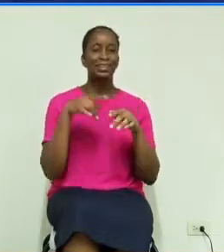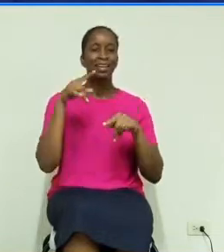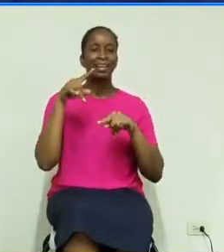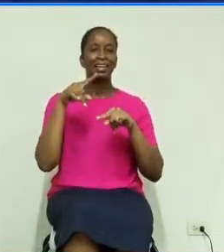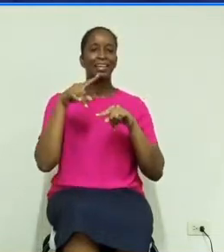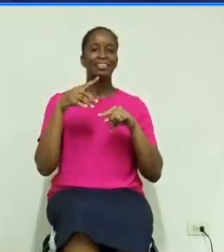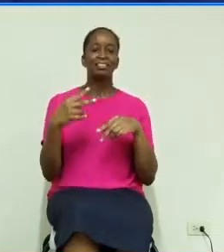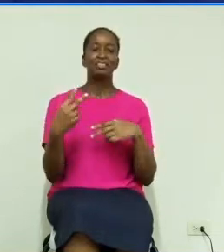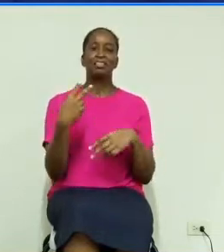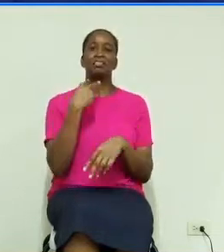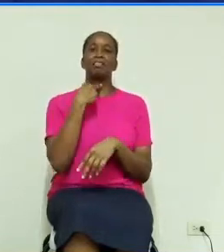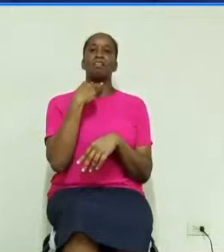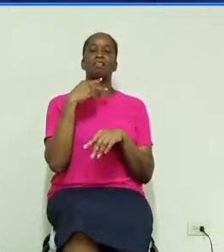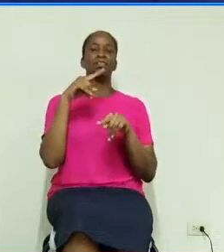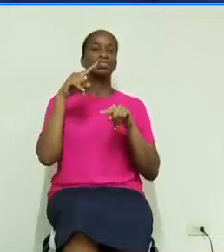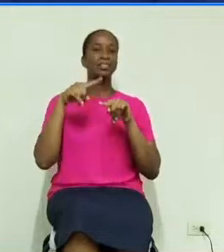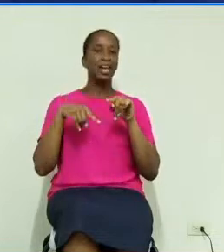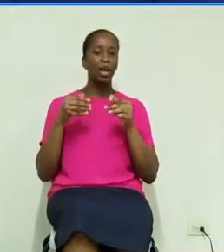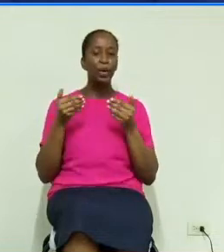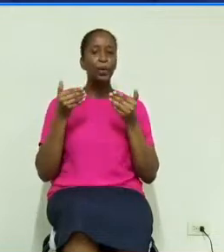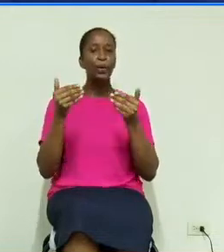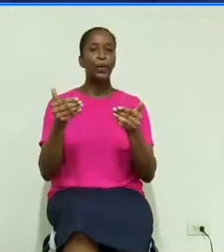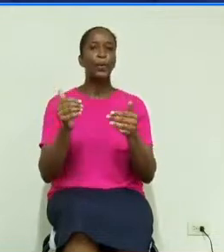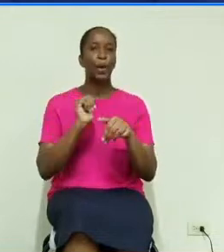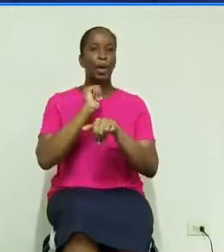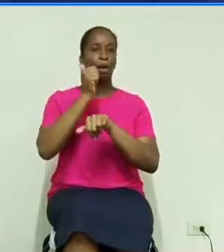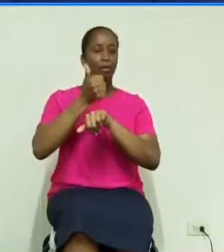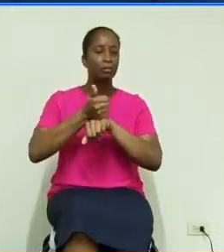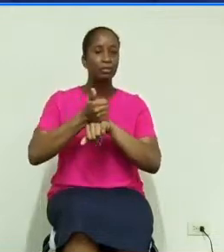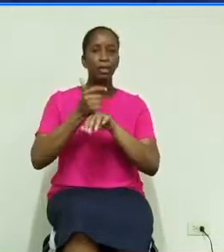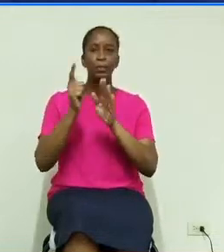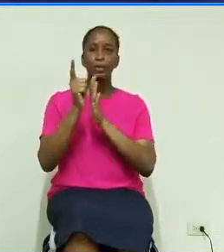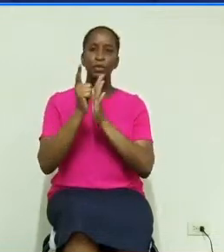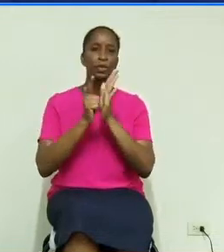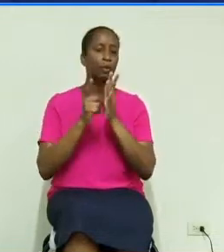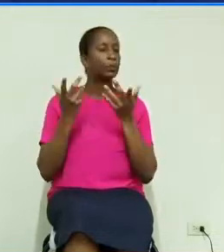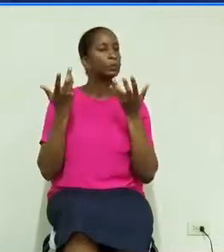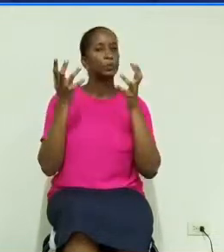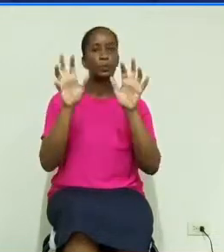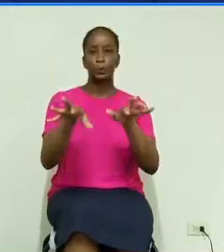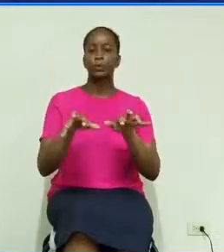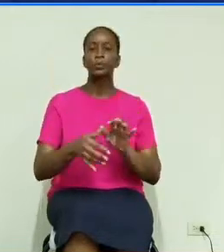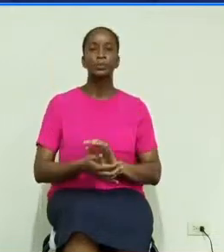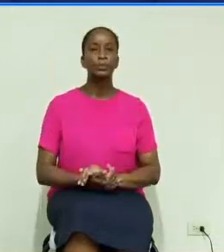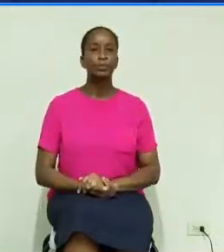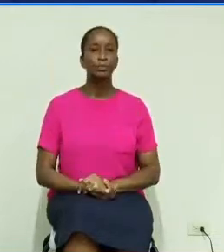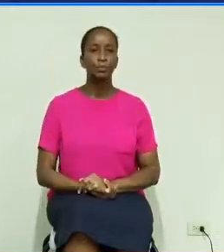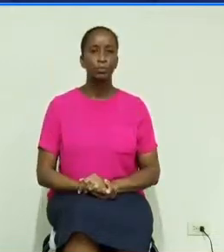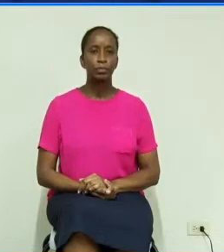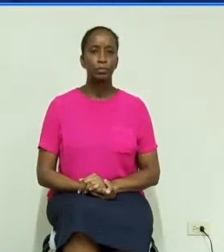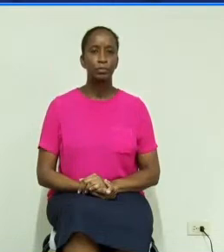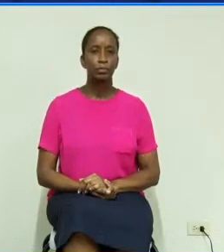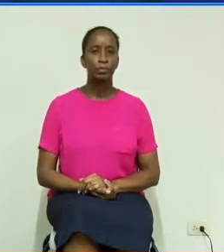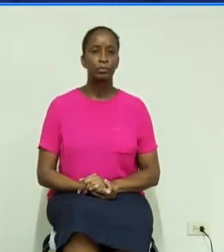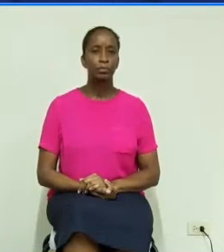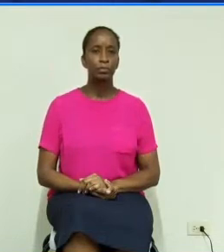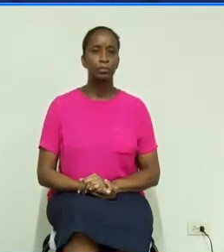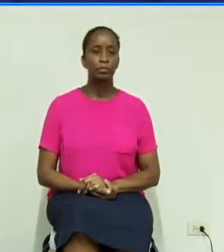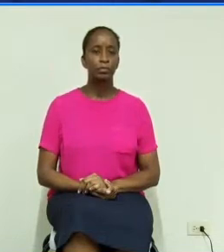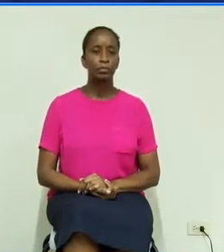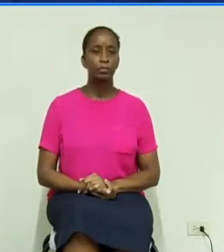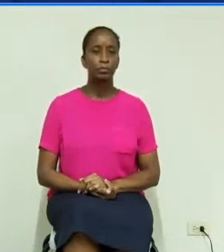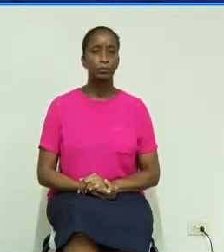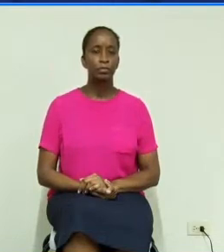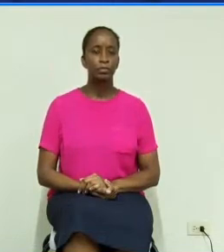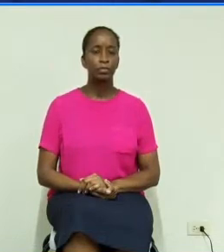If we want to take this conversation a little further, and this is just to play devil's advocate maybe, we can